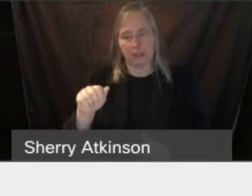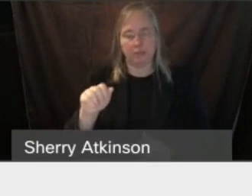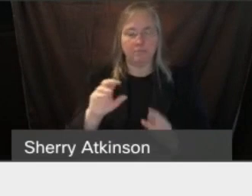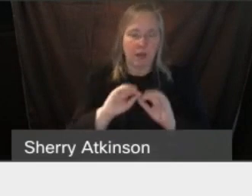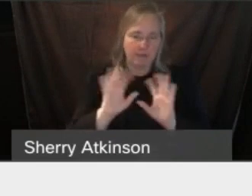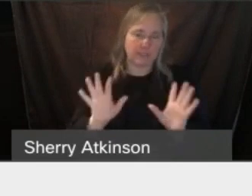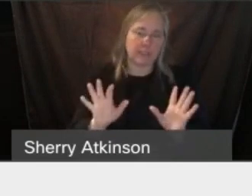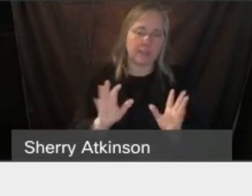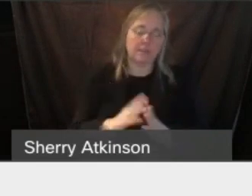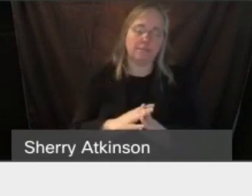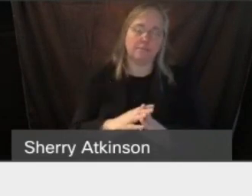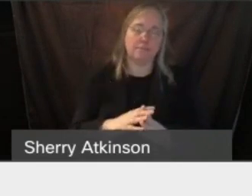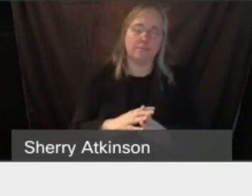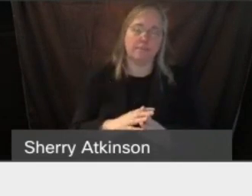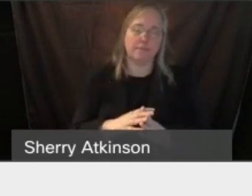obviously.